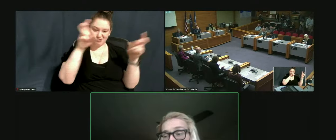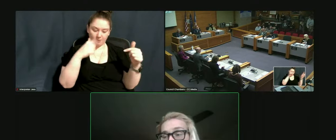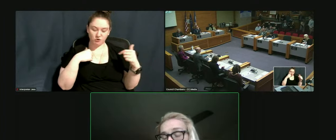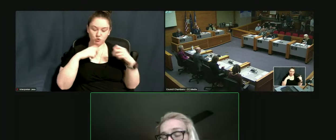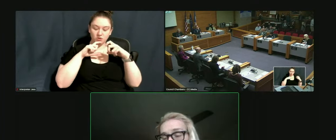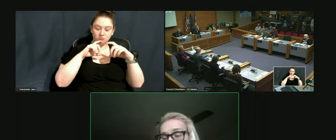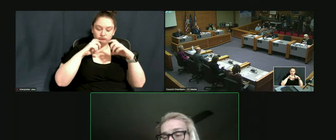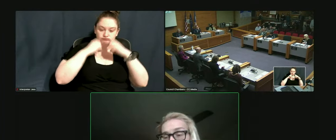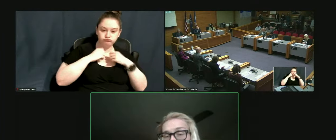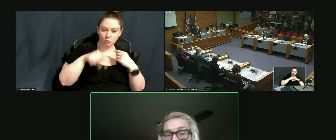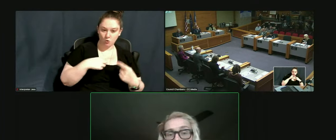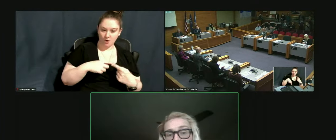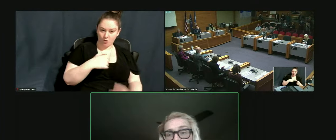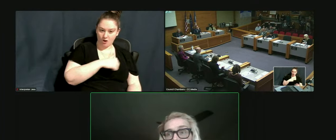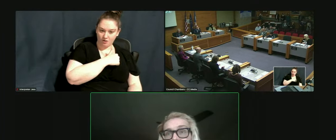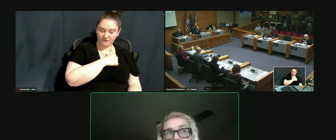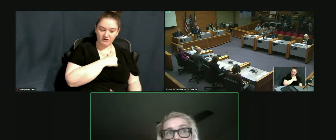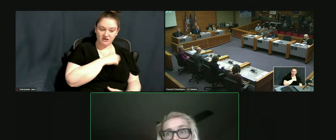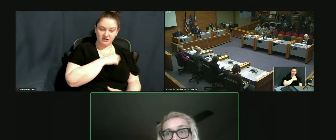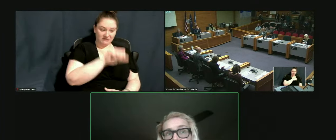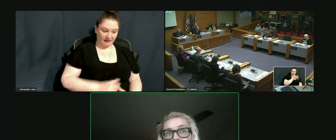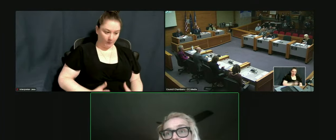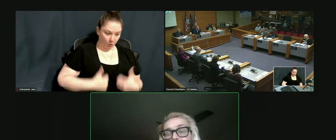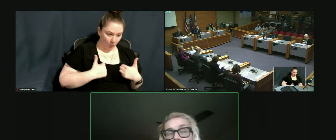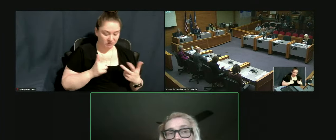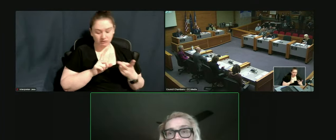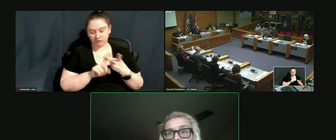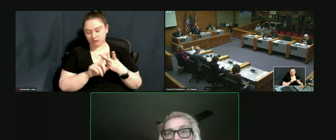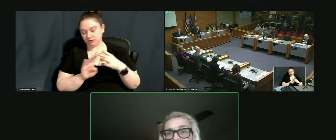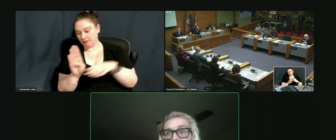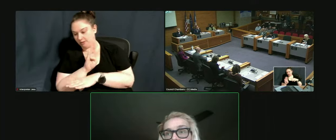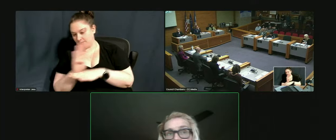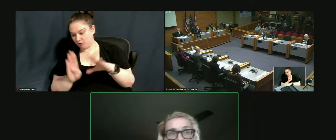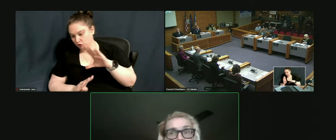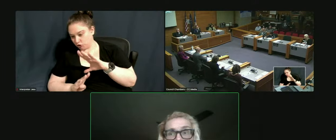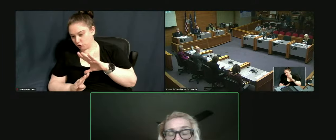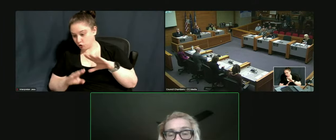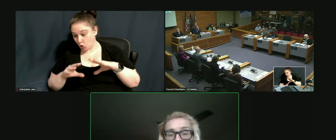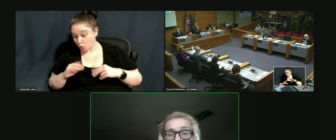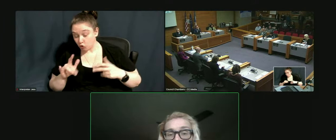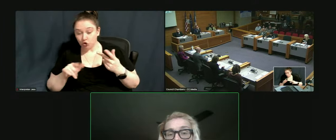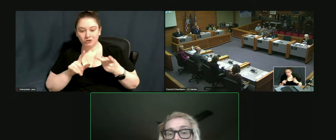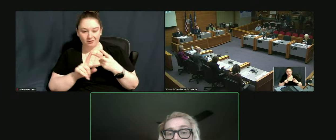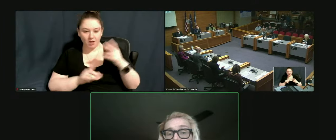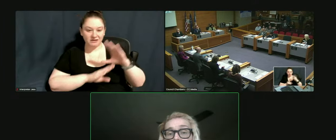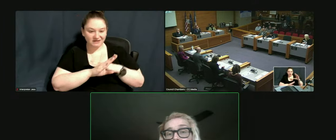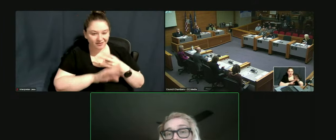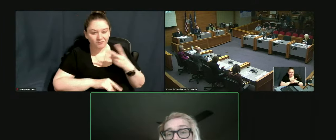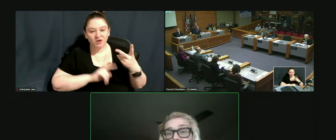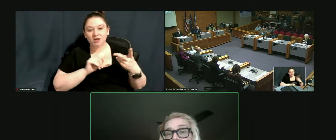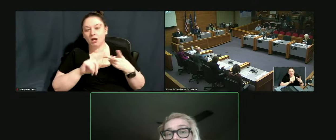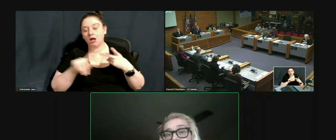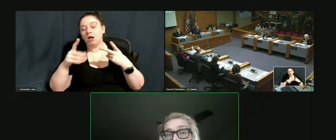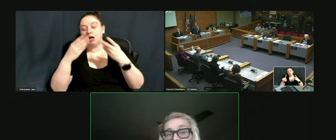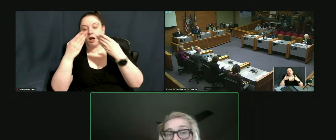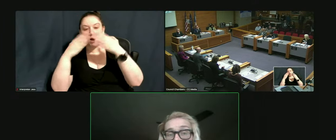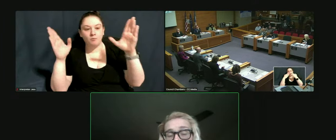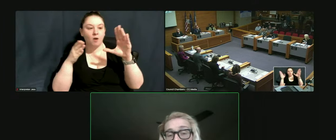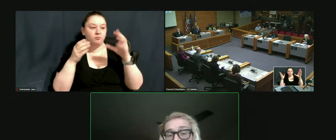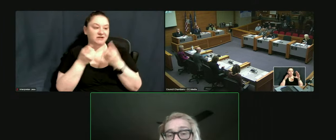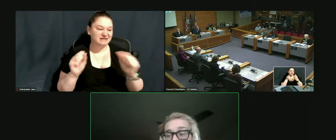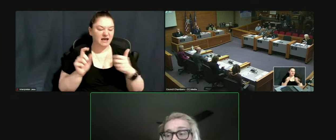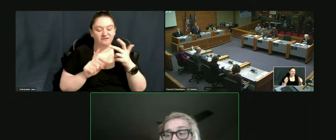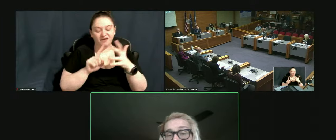Salem residents and business owners, things like development, public safety, and so on. But we will also have an opportunity